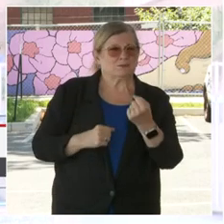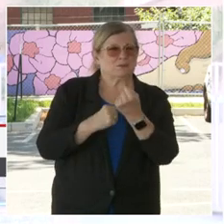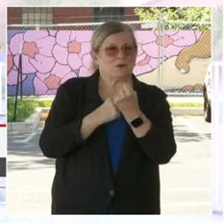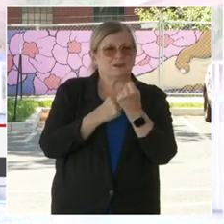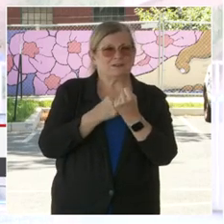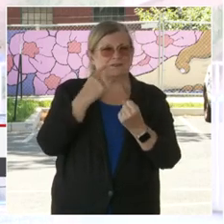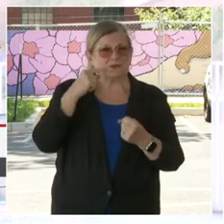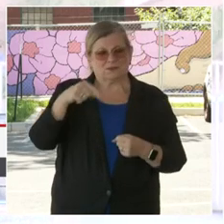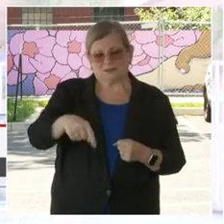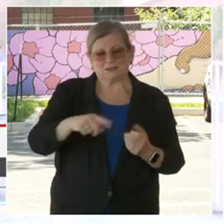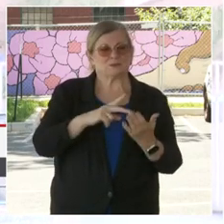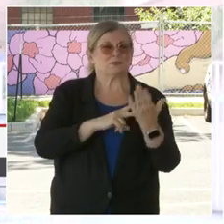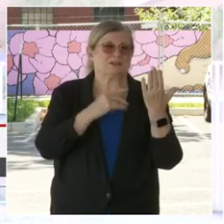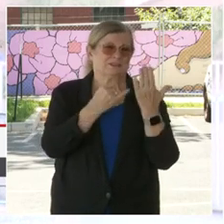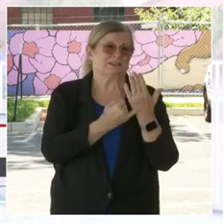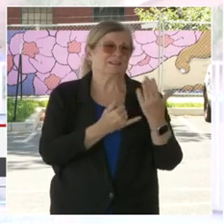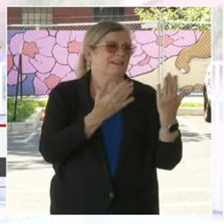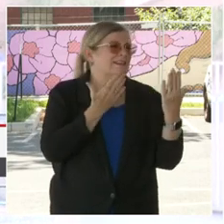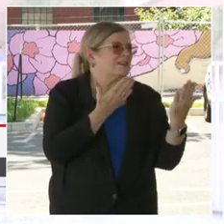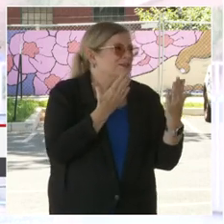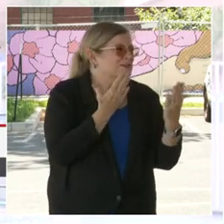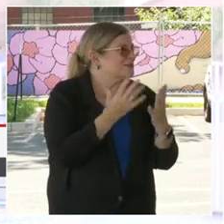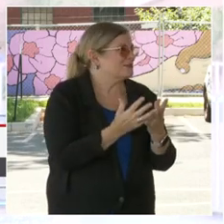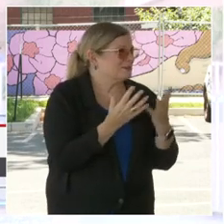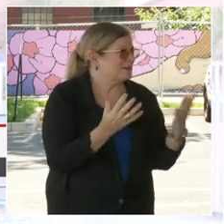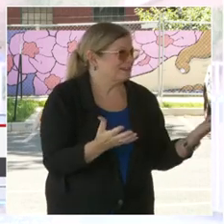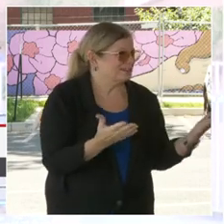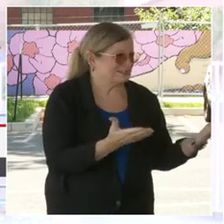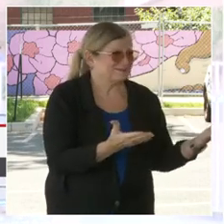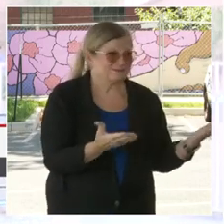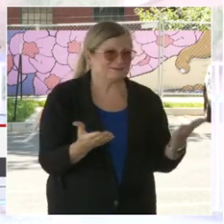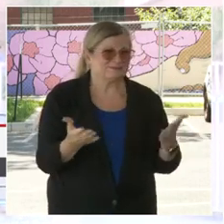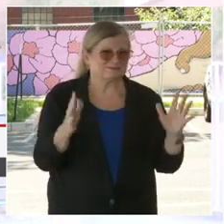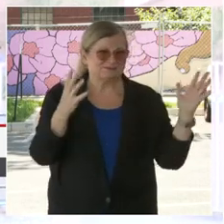So thank you so much for all the projects that you've supported.